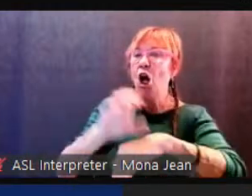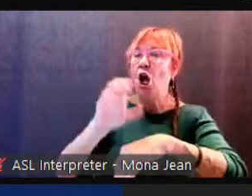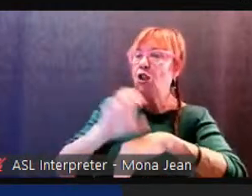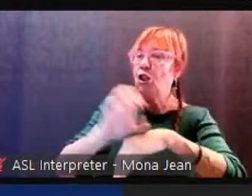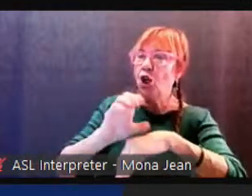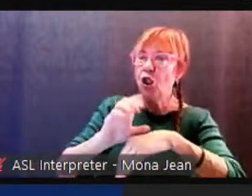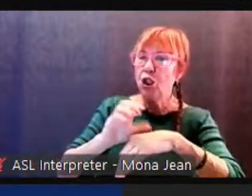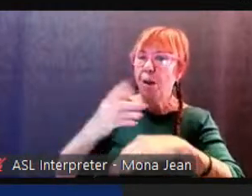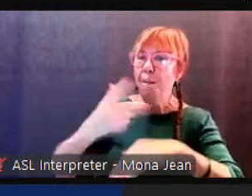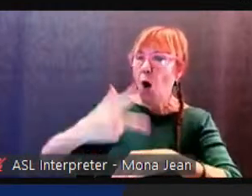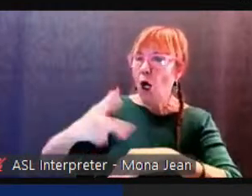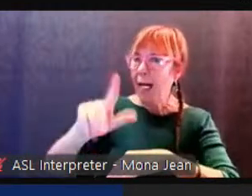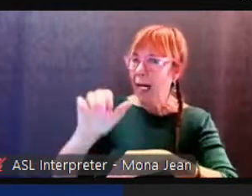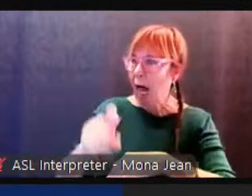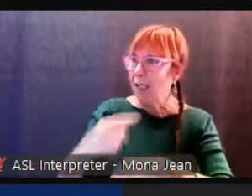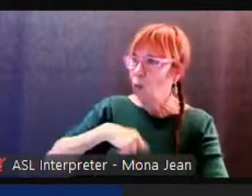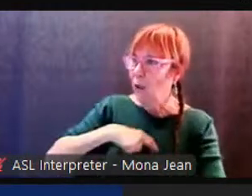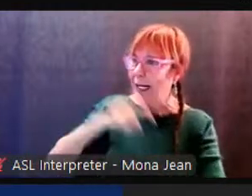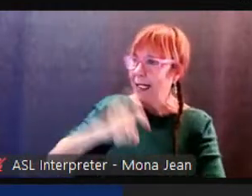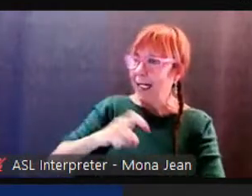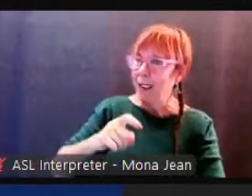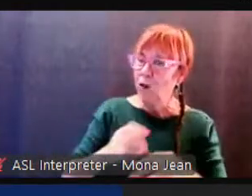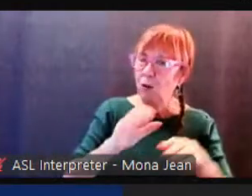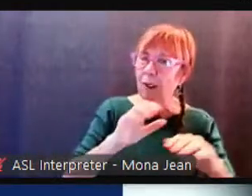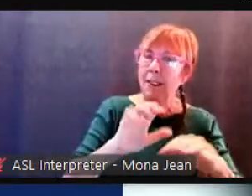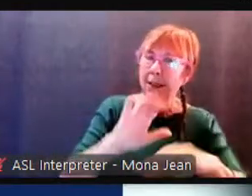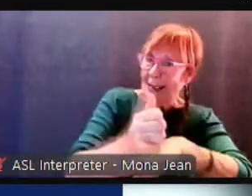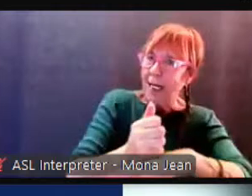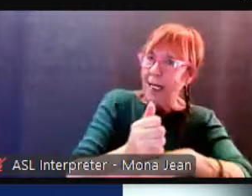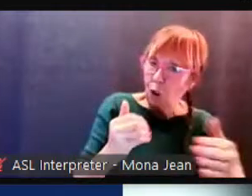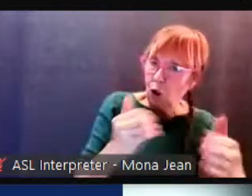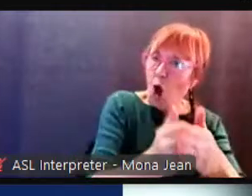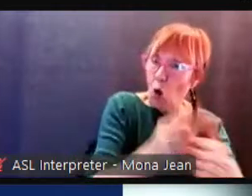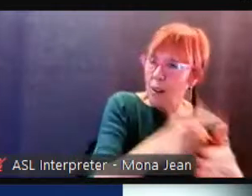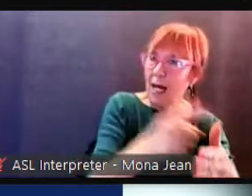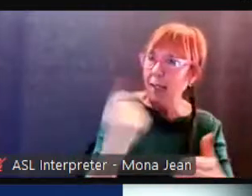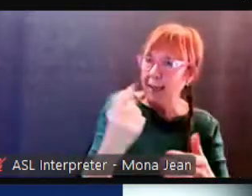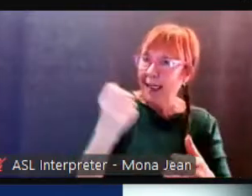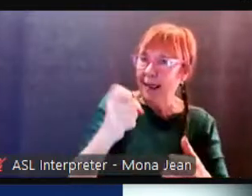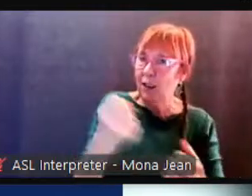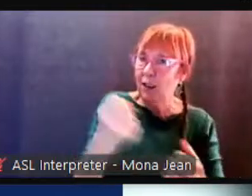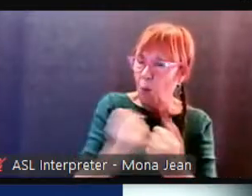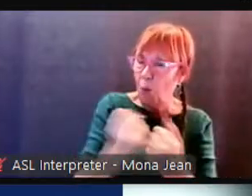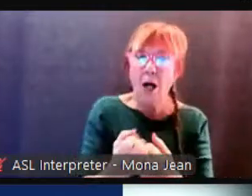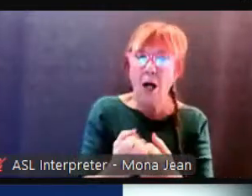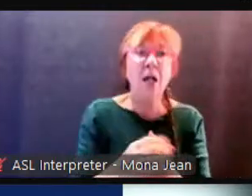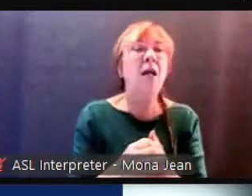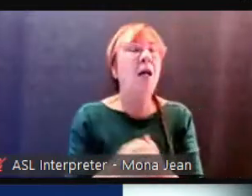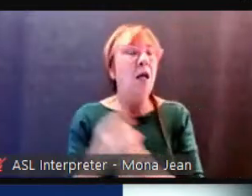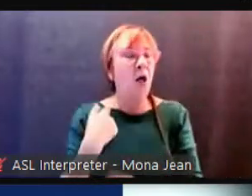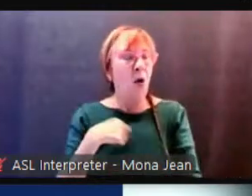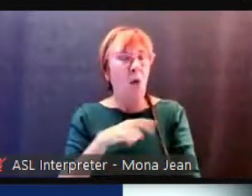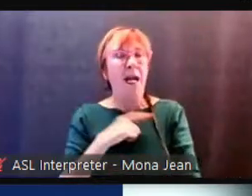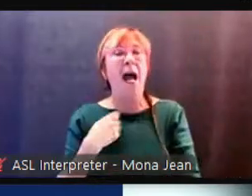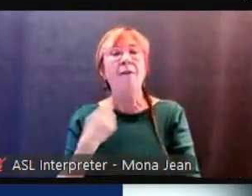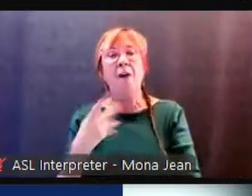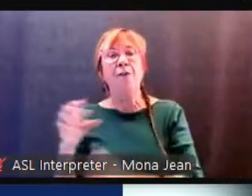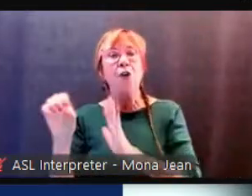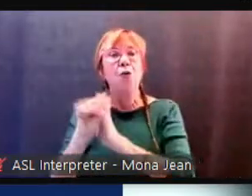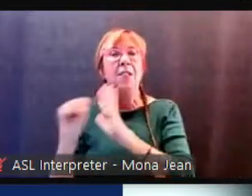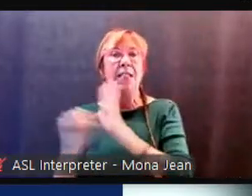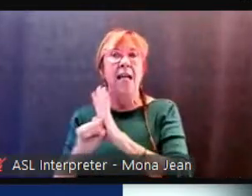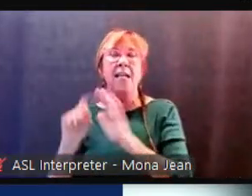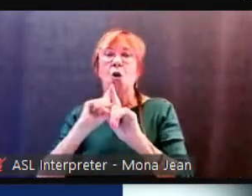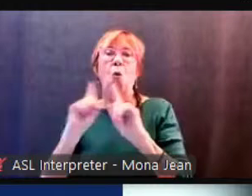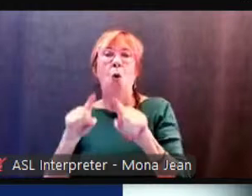close by and be supportive. Thank you for this question. There are some state executive orders in